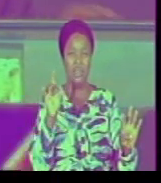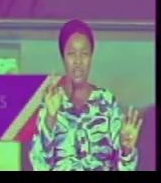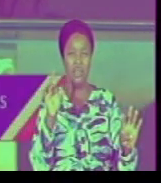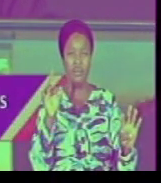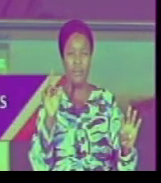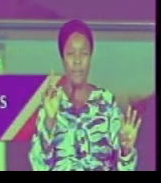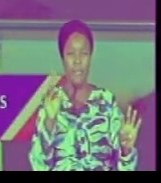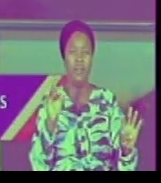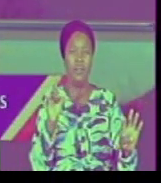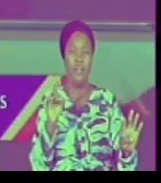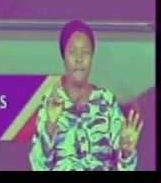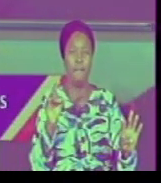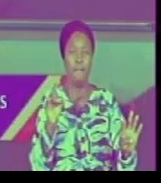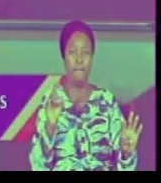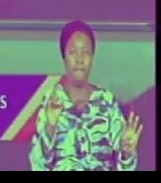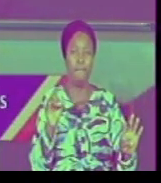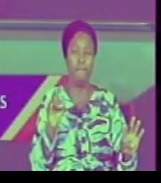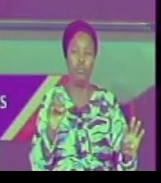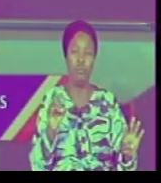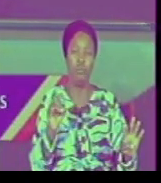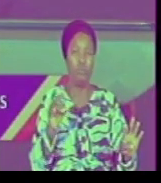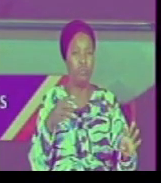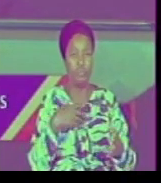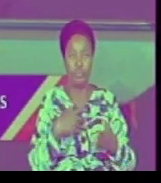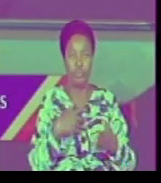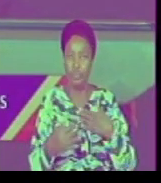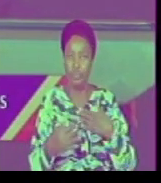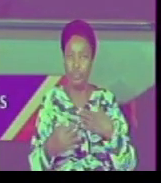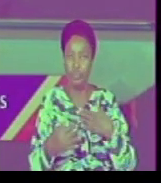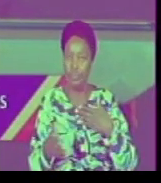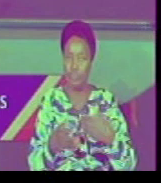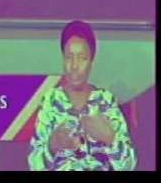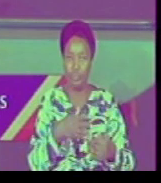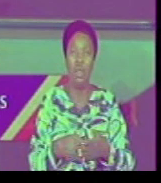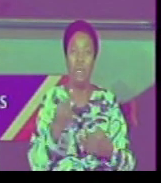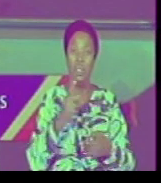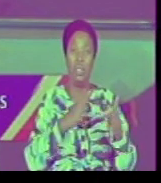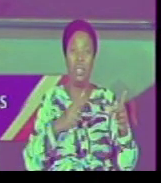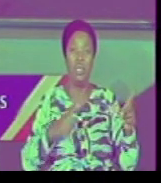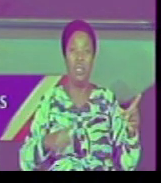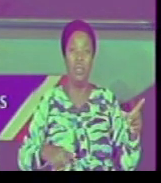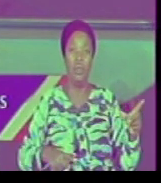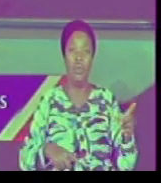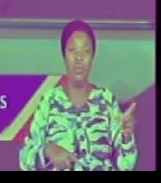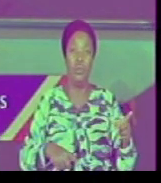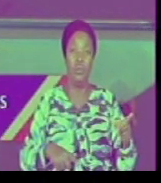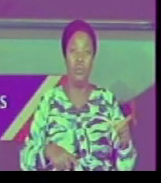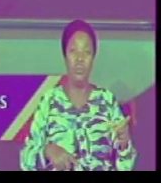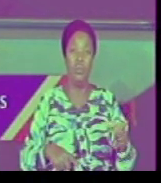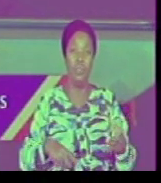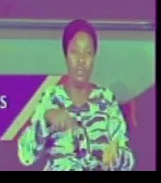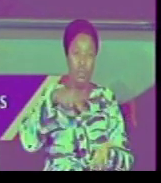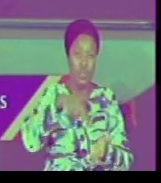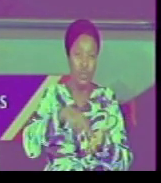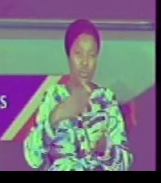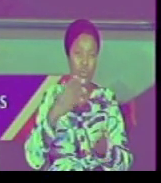17. Notwithstanding, the Lord stood with me. He will stand with